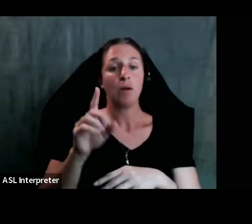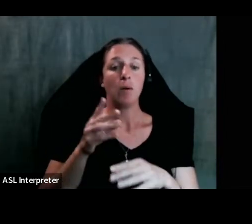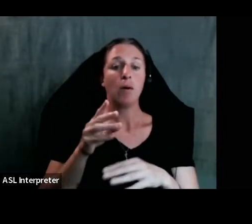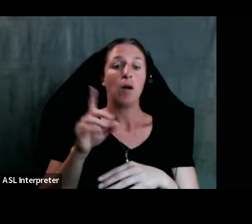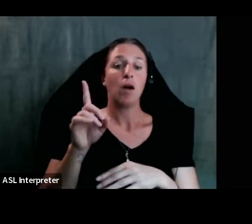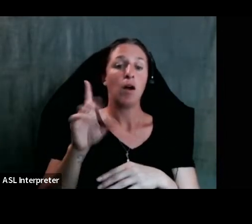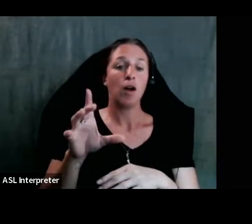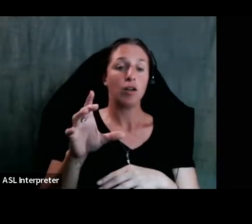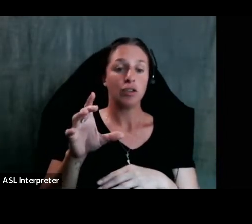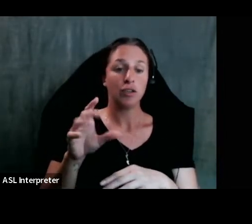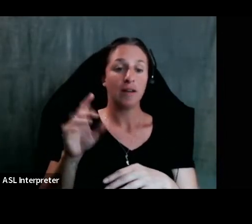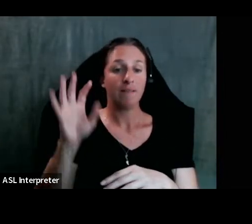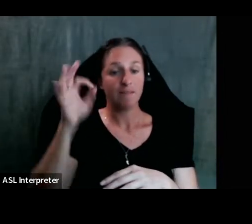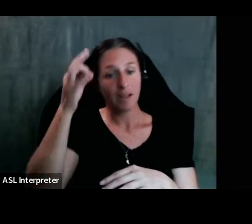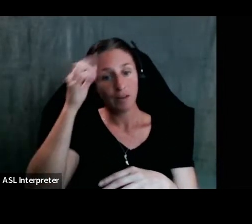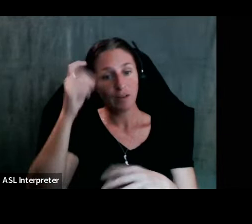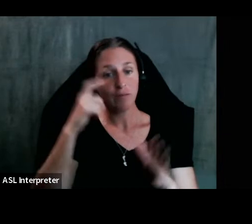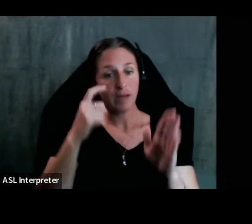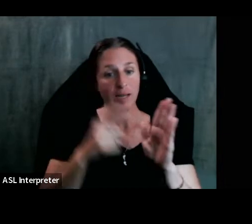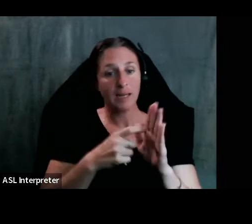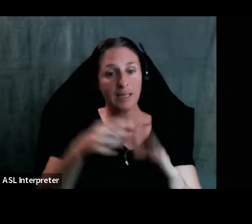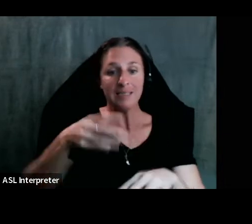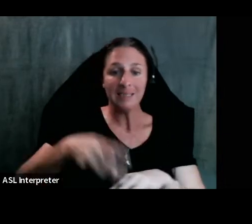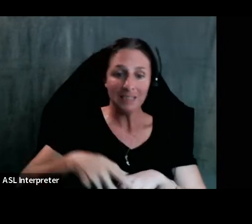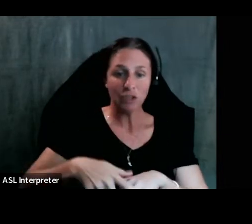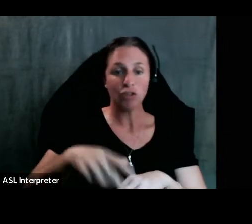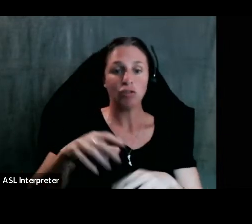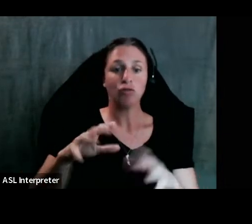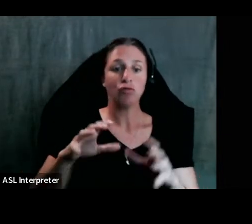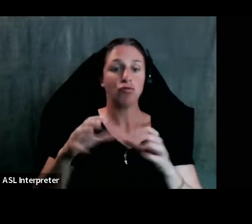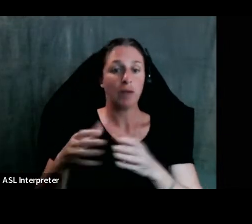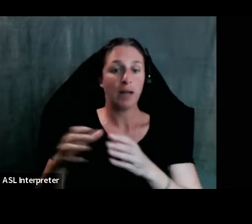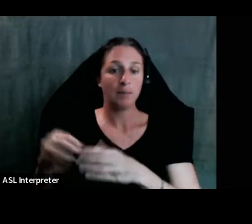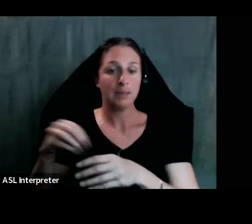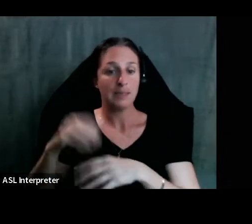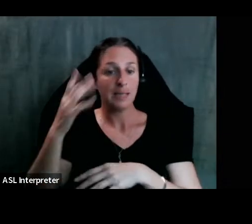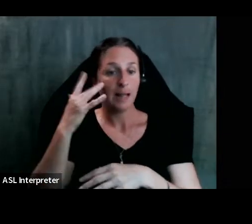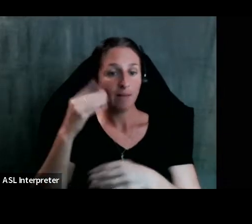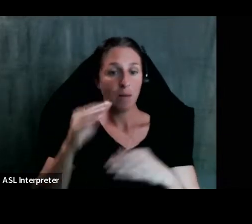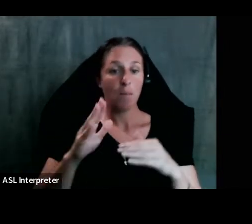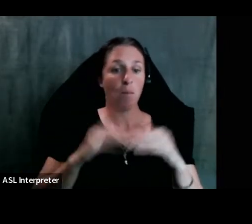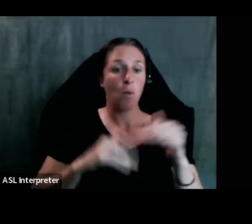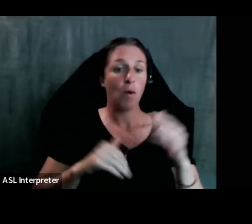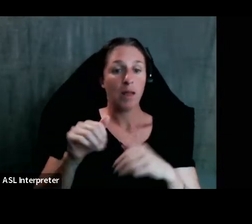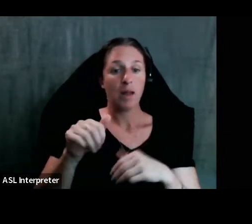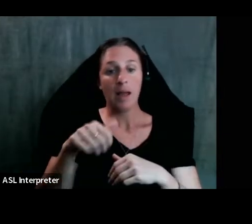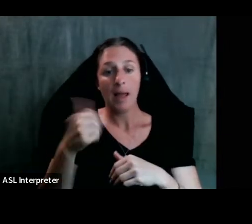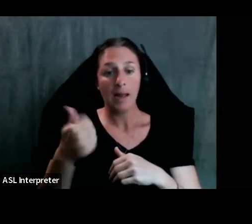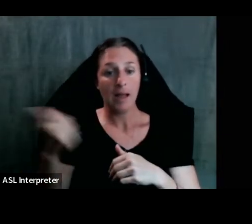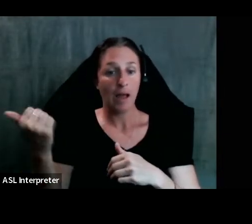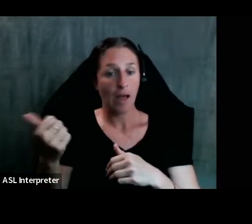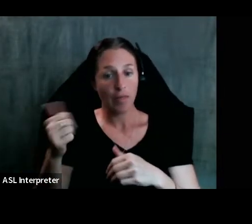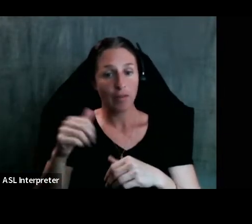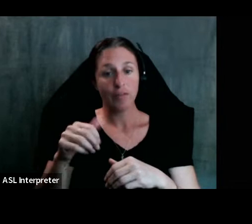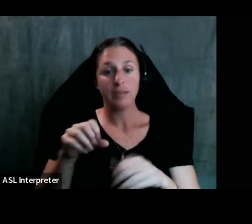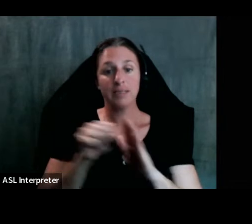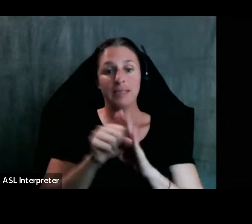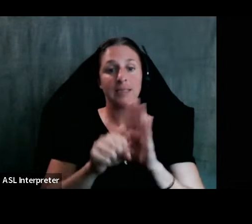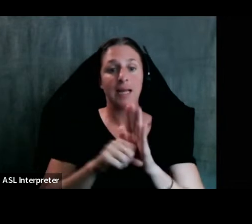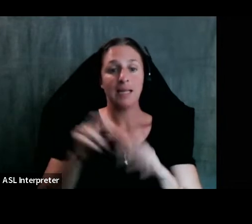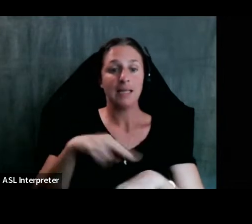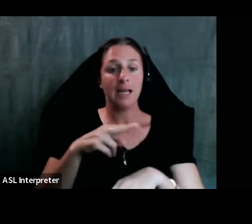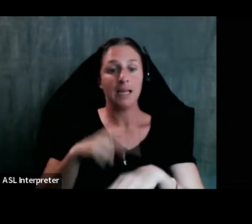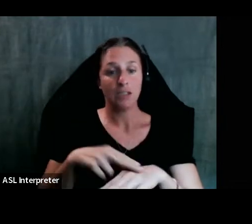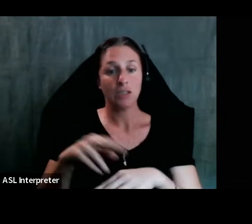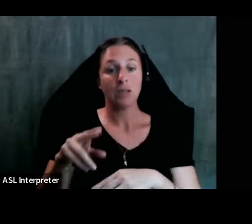recognized Indigenous tribes in California, more than any other state in the nation. And whereas the United States Bureau of the Census determined